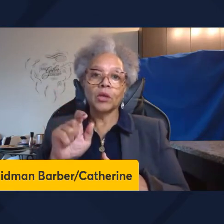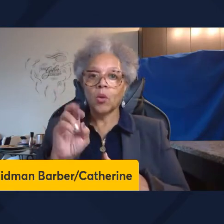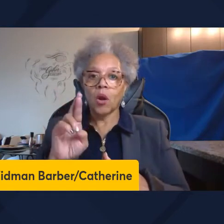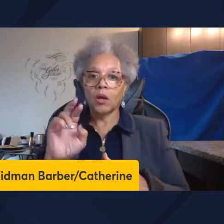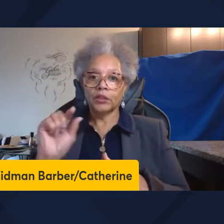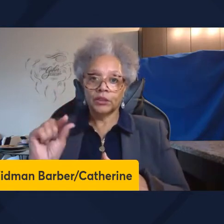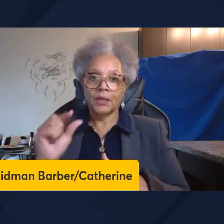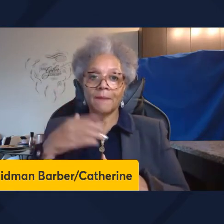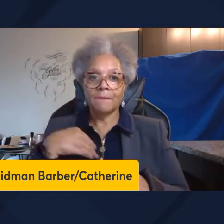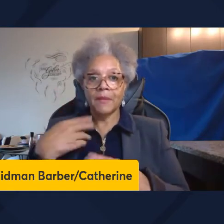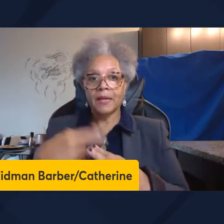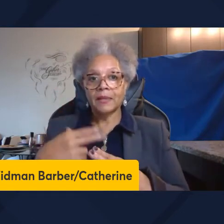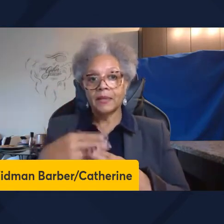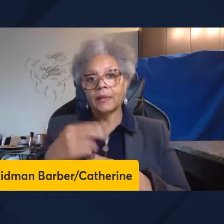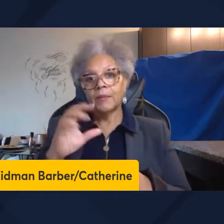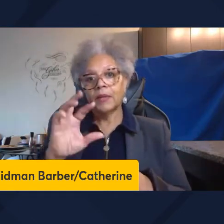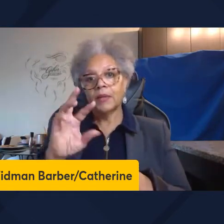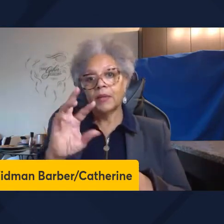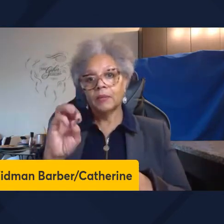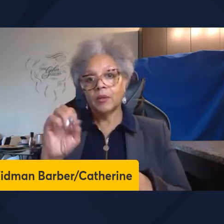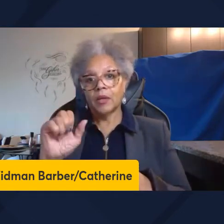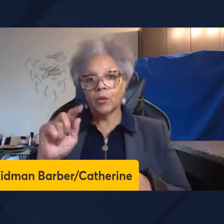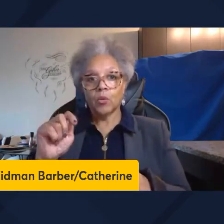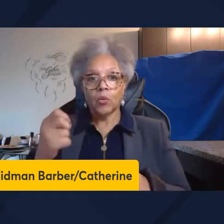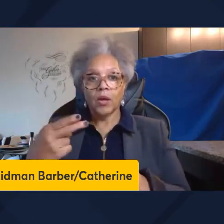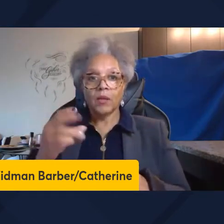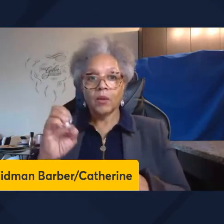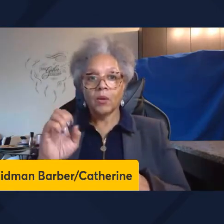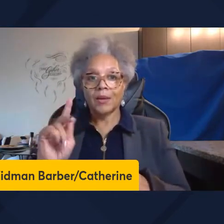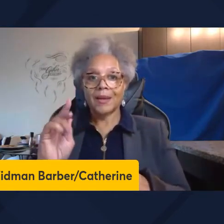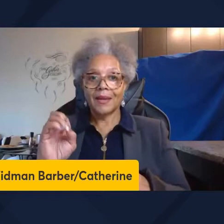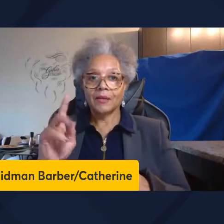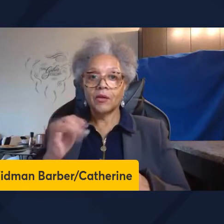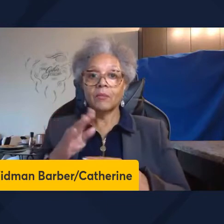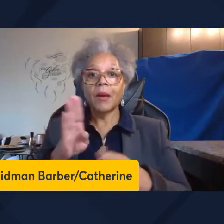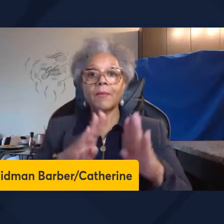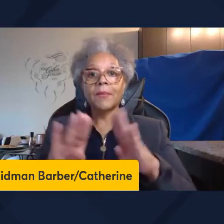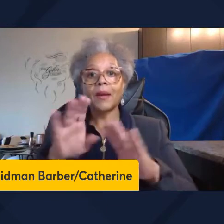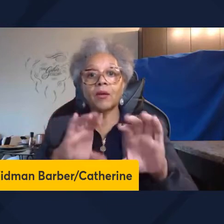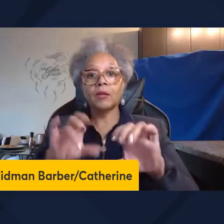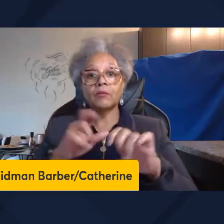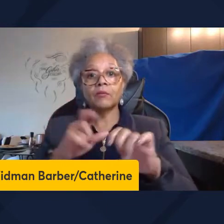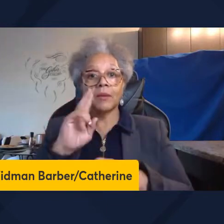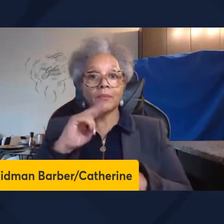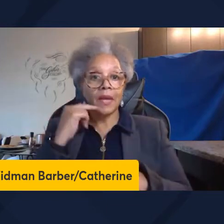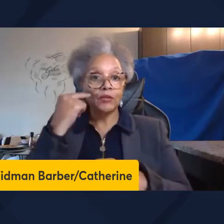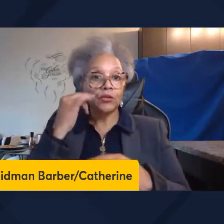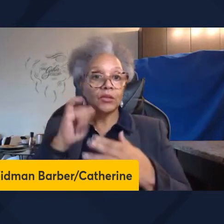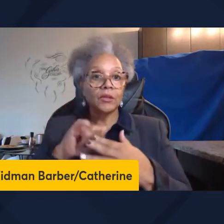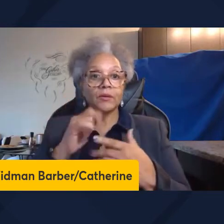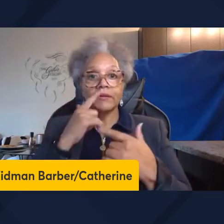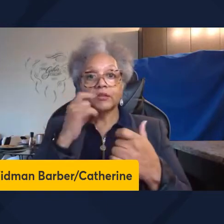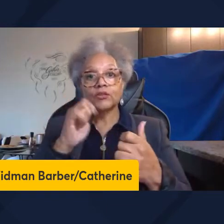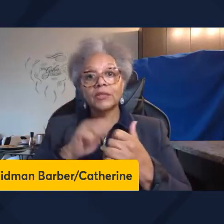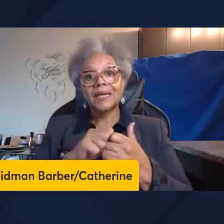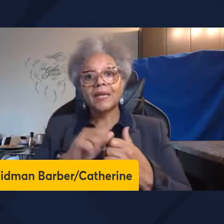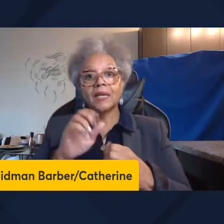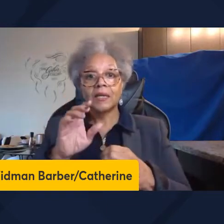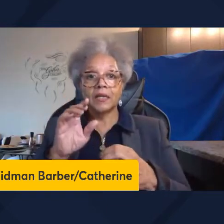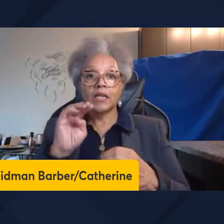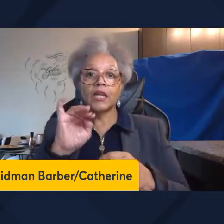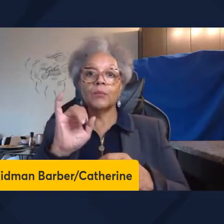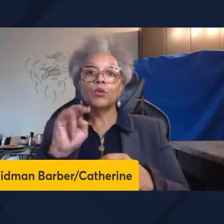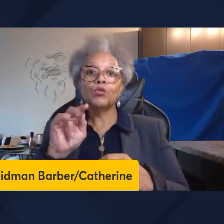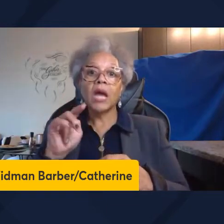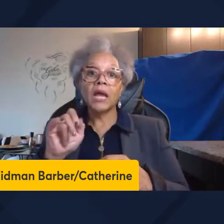My name is Welt Okete, and I am a biochemist from Nigeria with keen interest in immunology. I am also